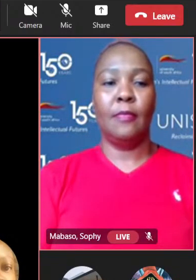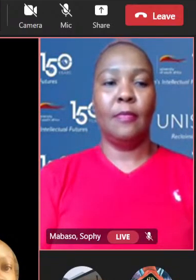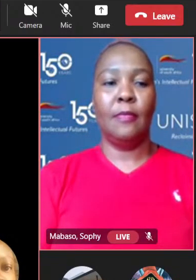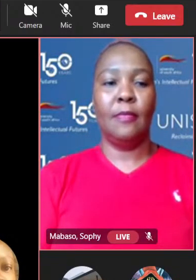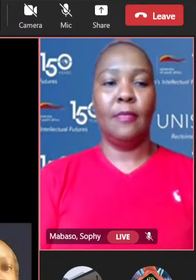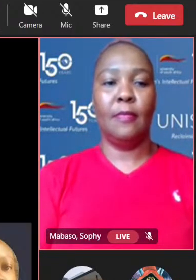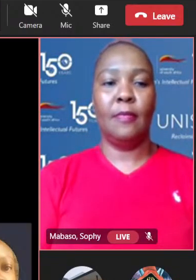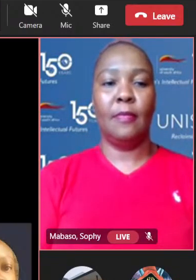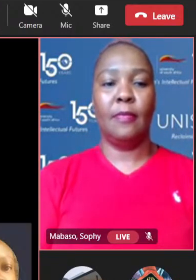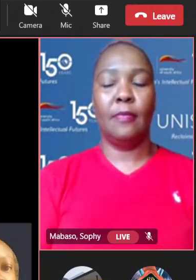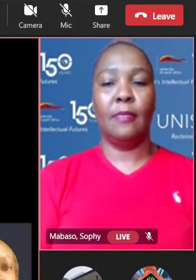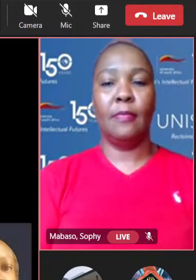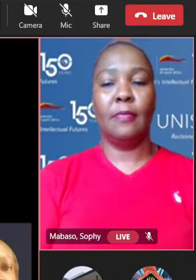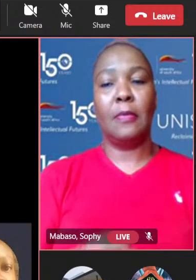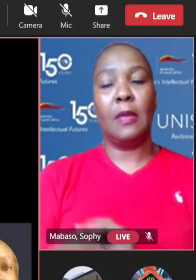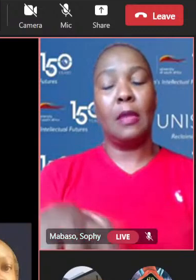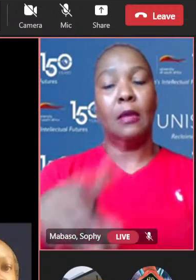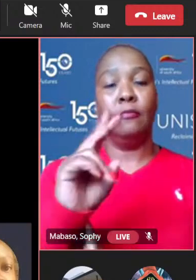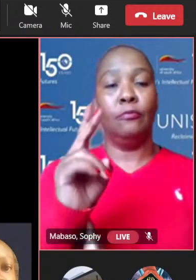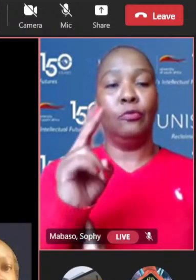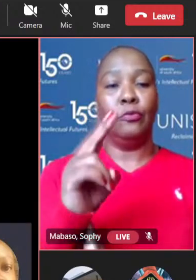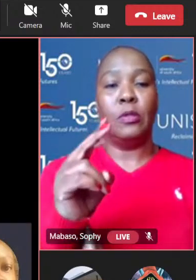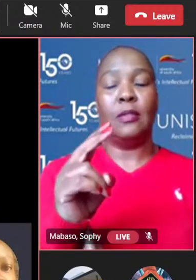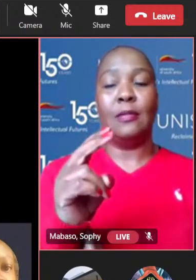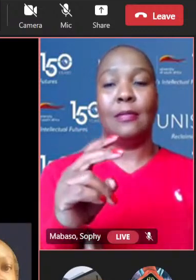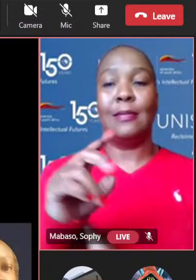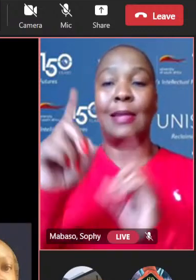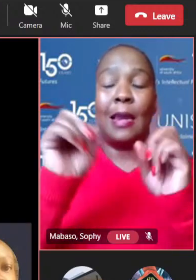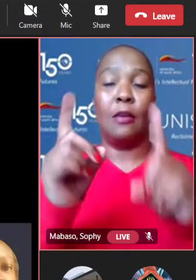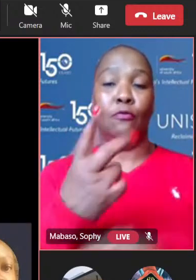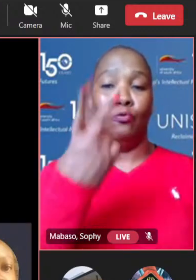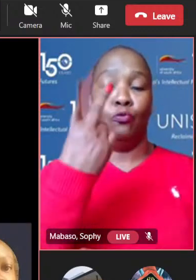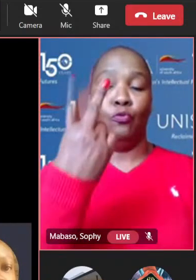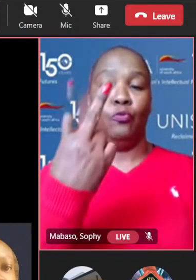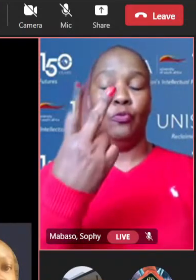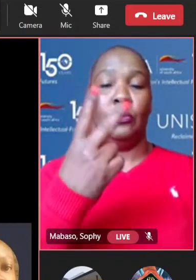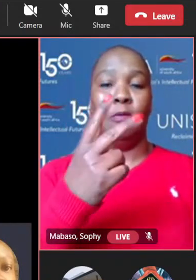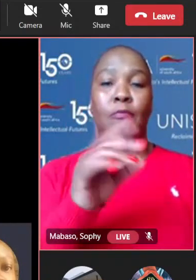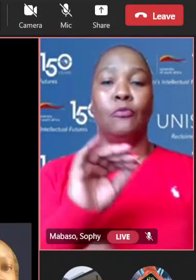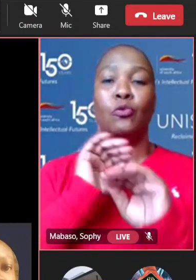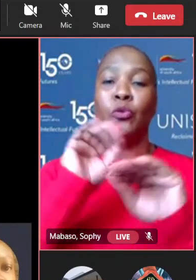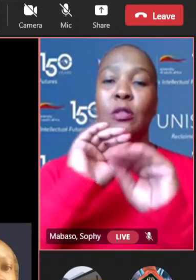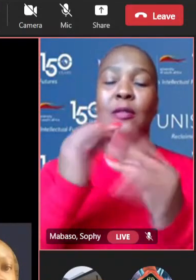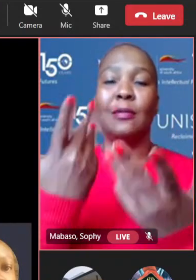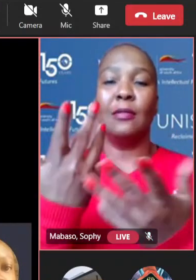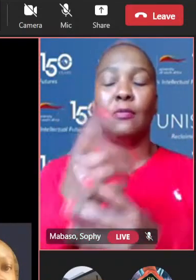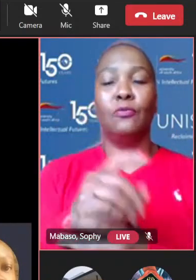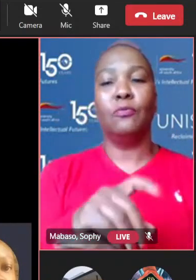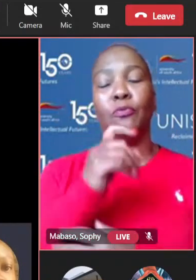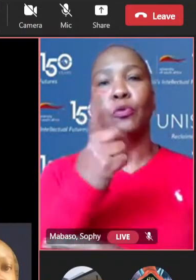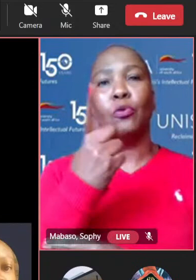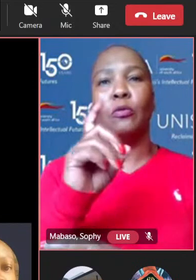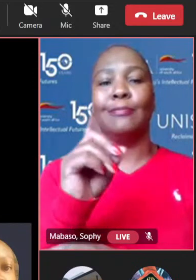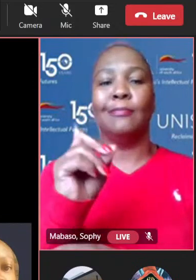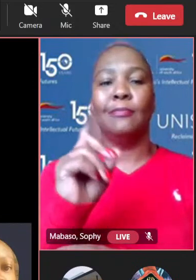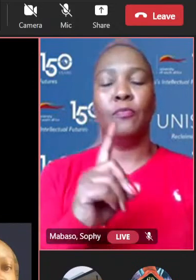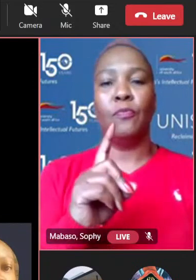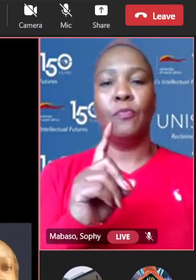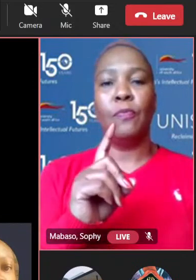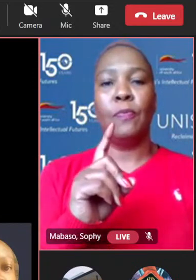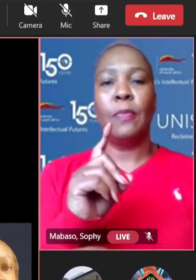And we also have two modes of tutoring. We have what we used to call only